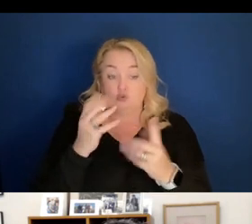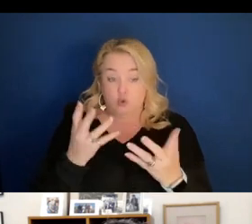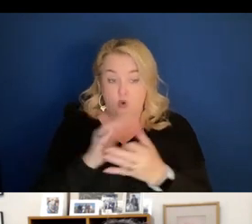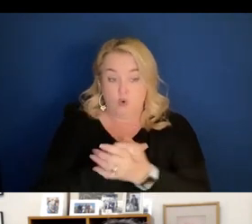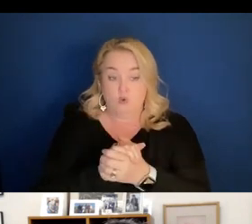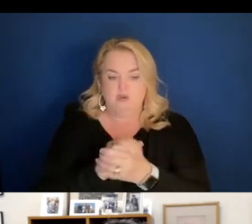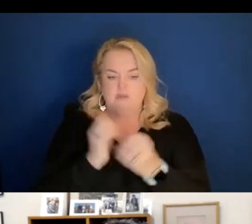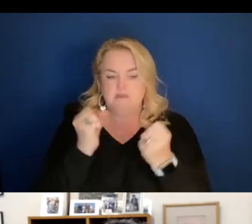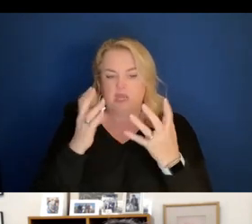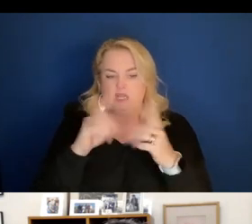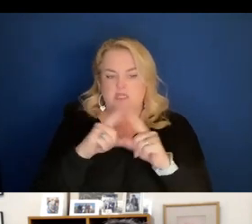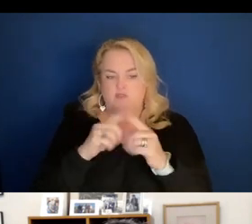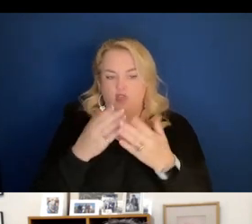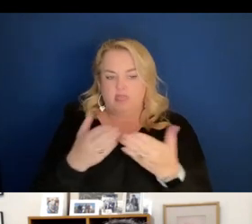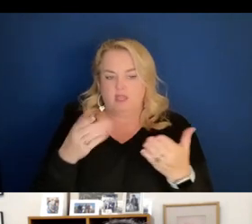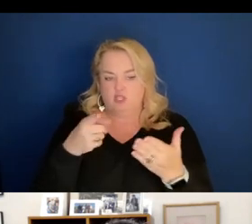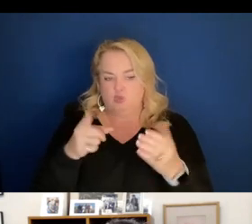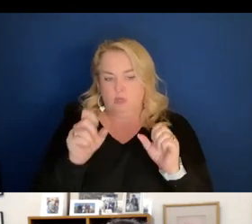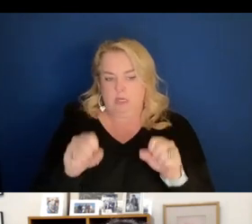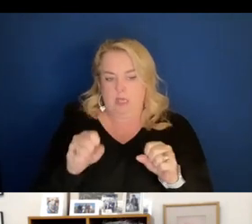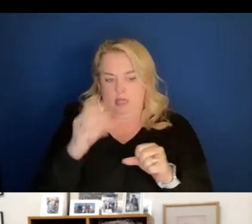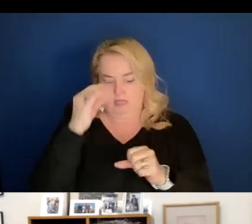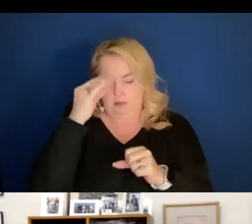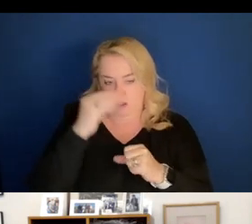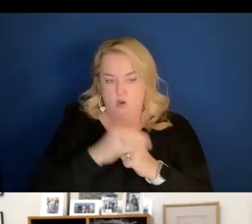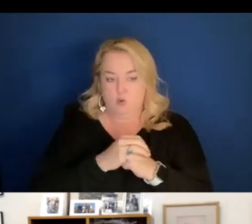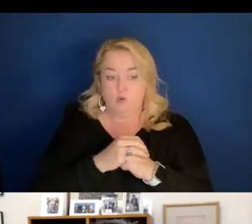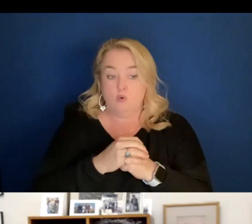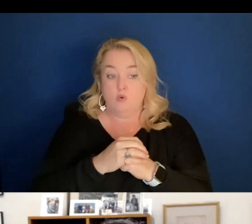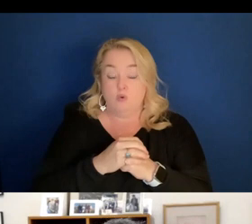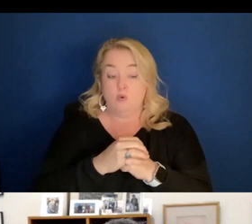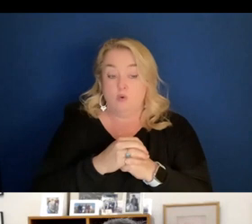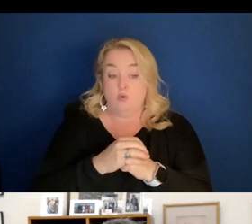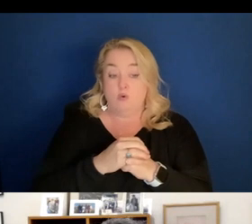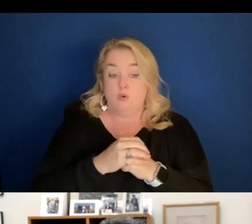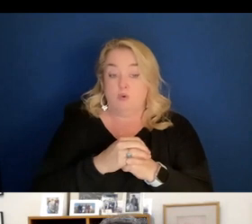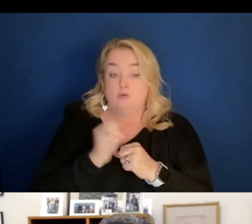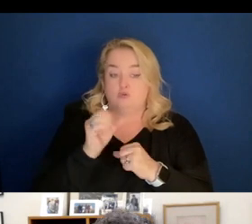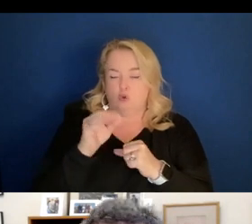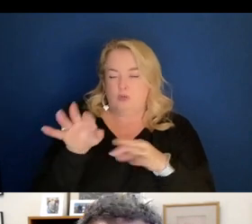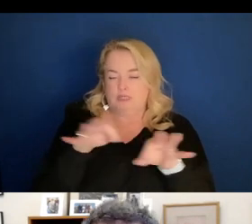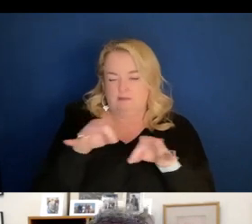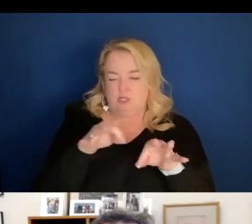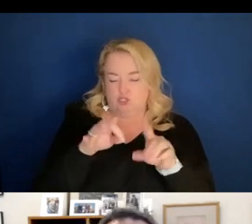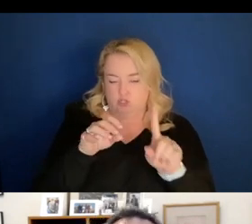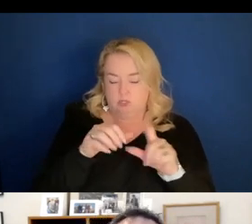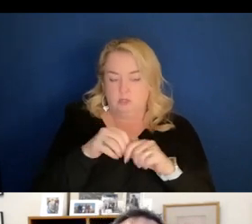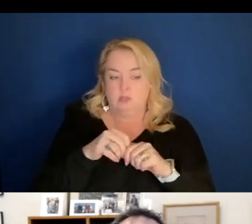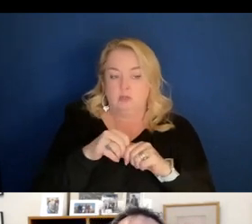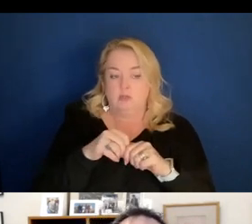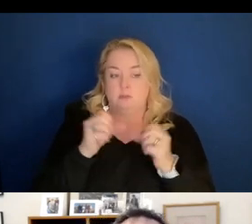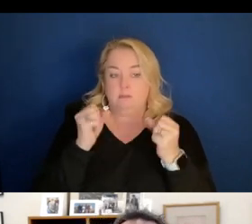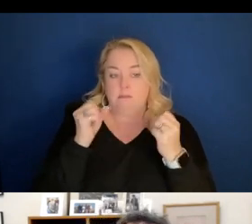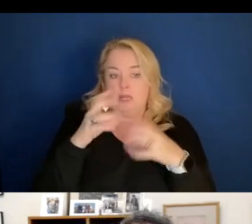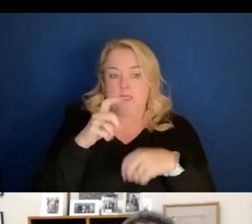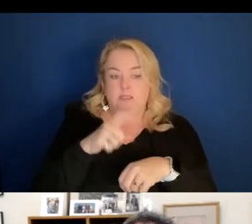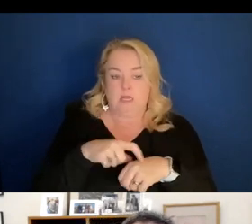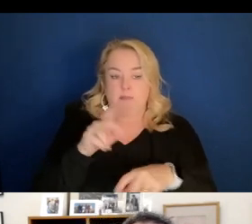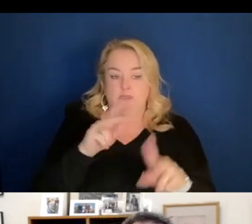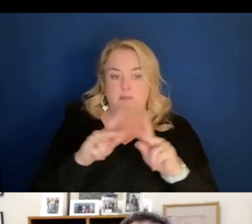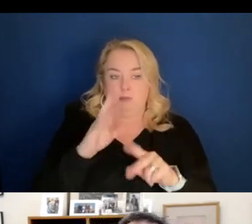number of things to think about in terms of messaging. First of all, by definition, just for a little definition, lots of times people will